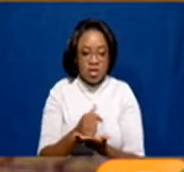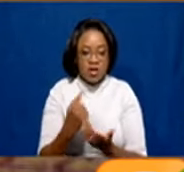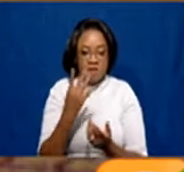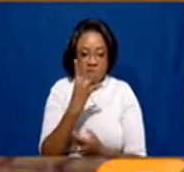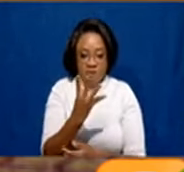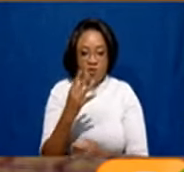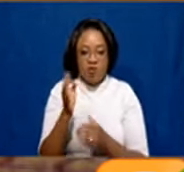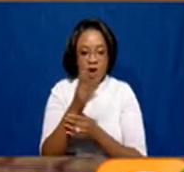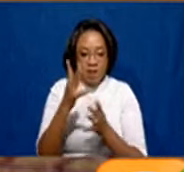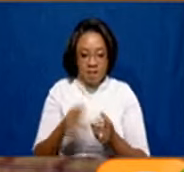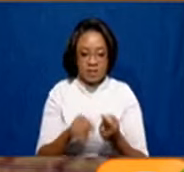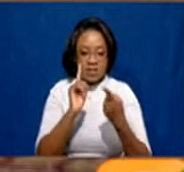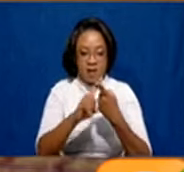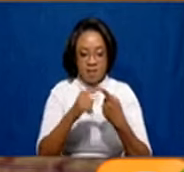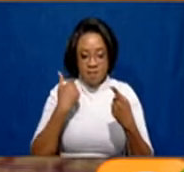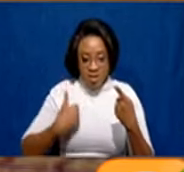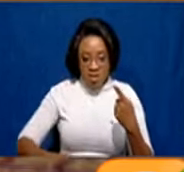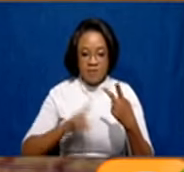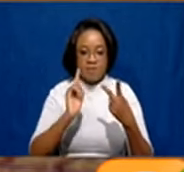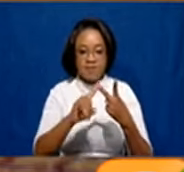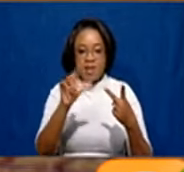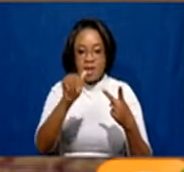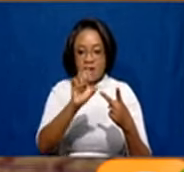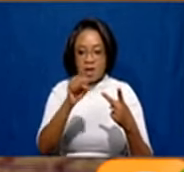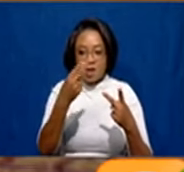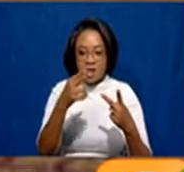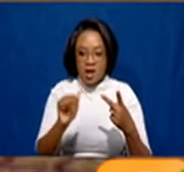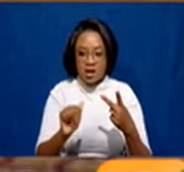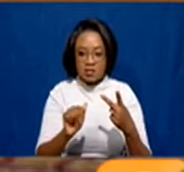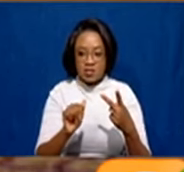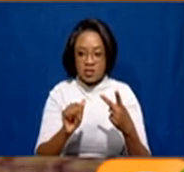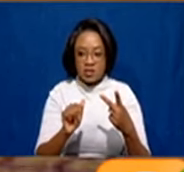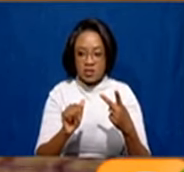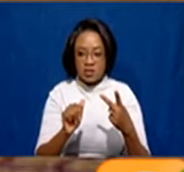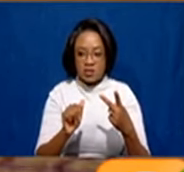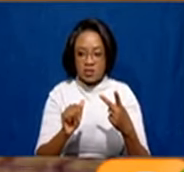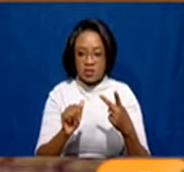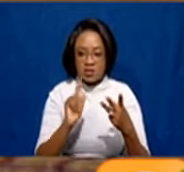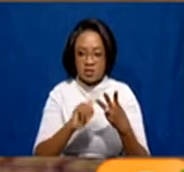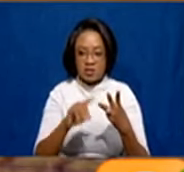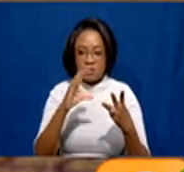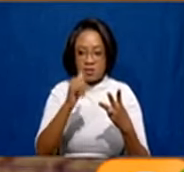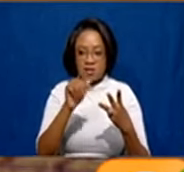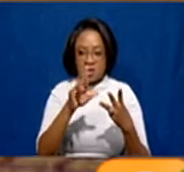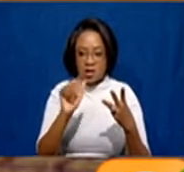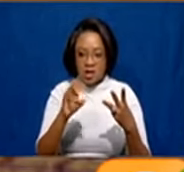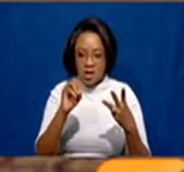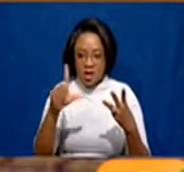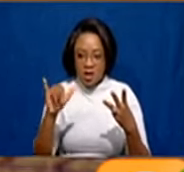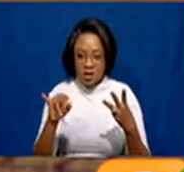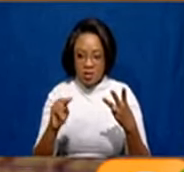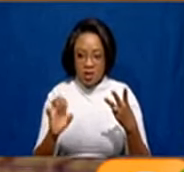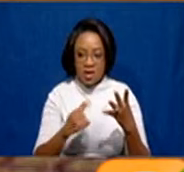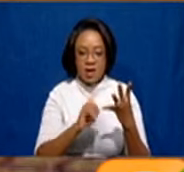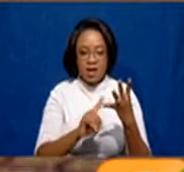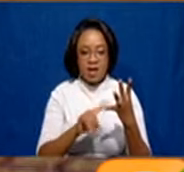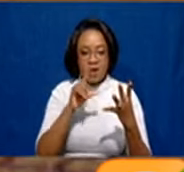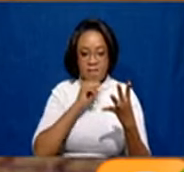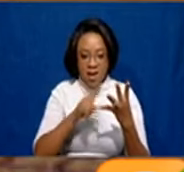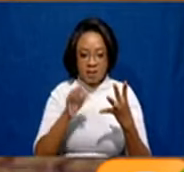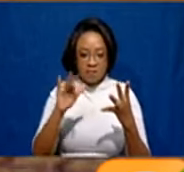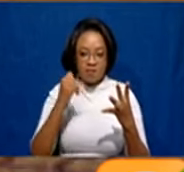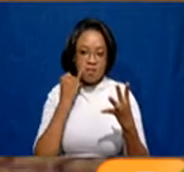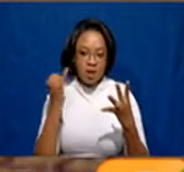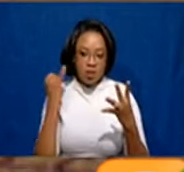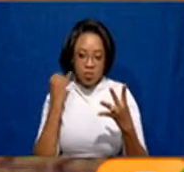four of us. There's me, there's Aisha Dafala, there's... Caroline Wamangati, and we have one more gentleman from Nakuru.